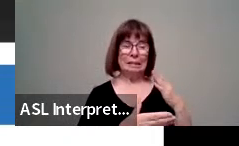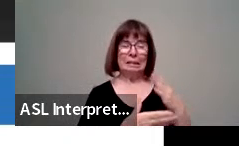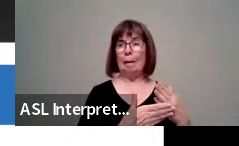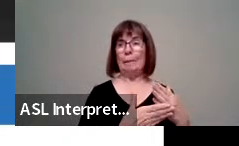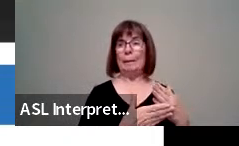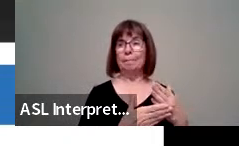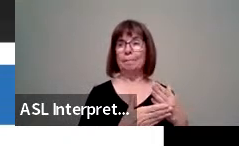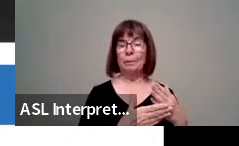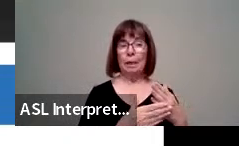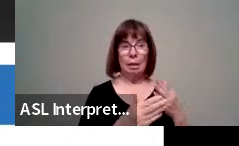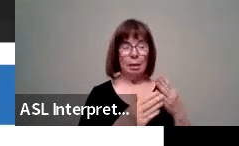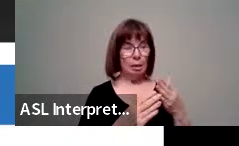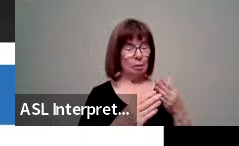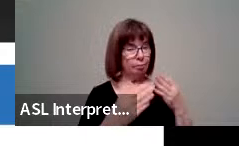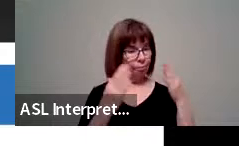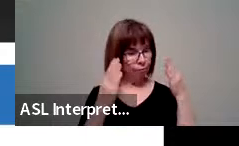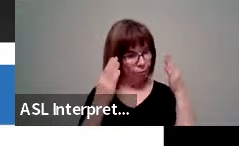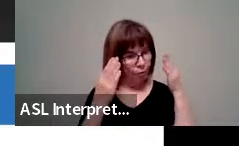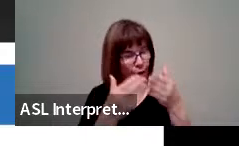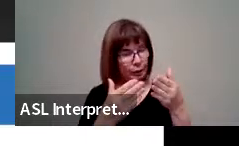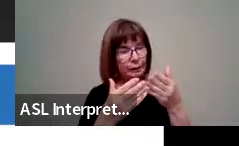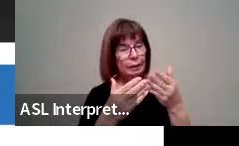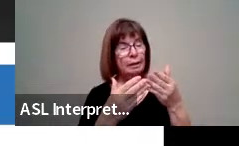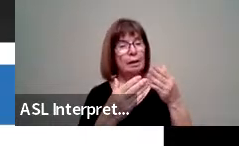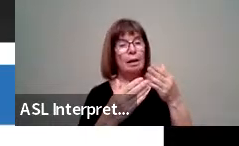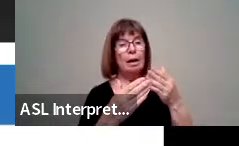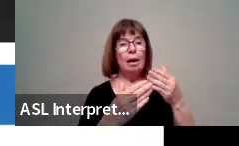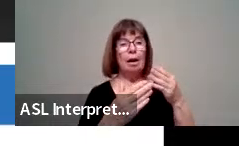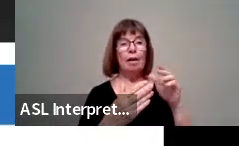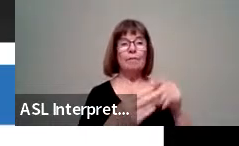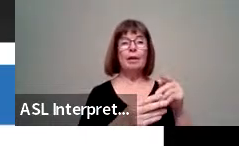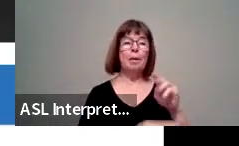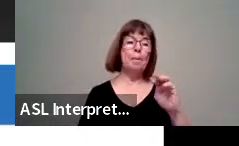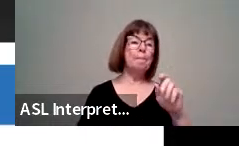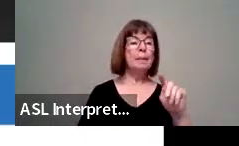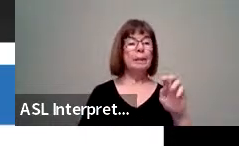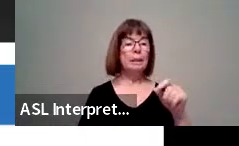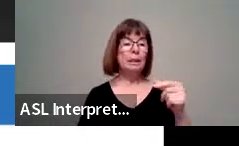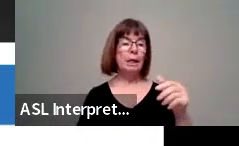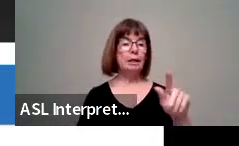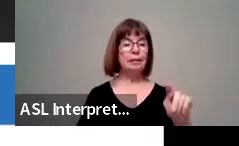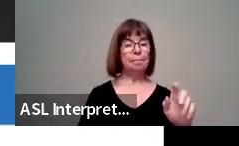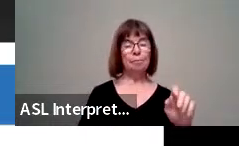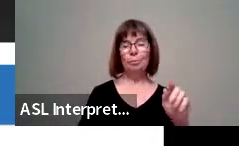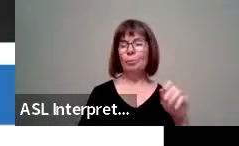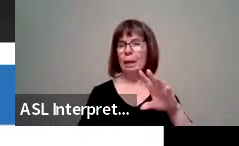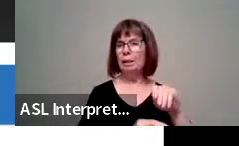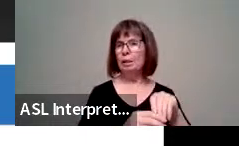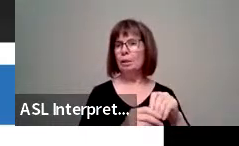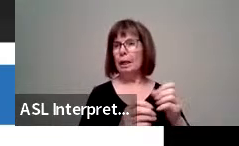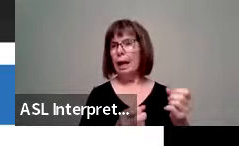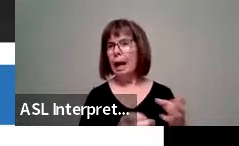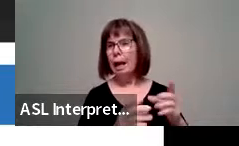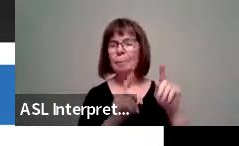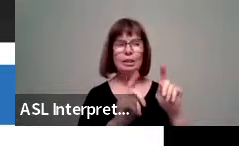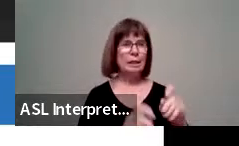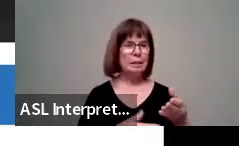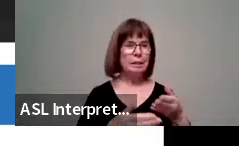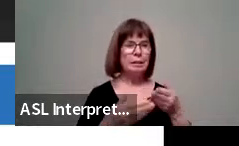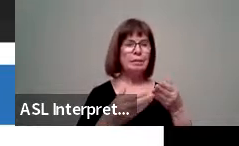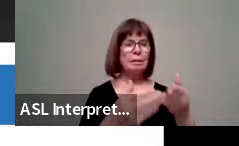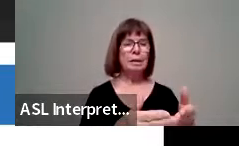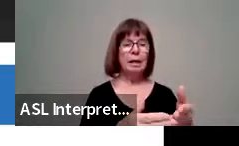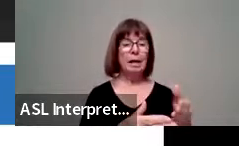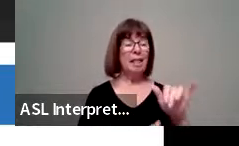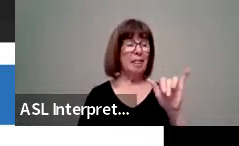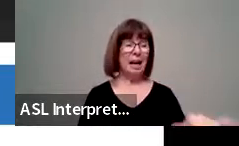the intensity of the upfront mitigation measures, including like kind of where, like how much testing is available,